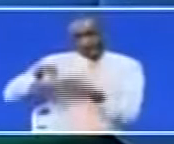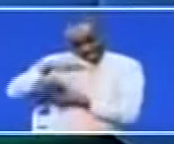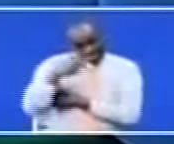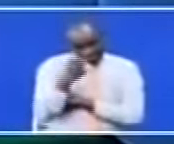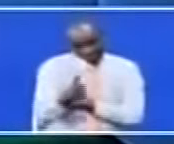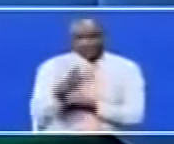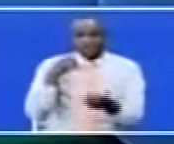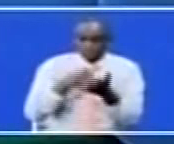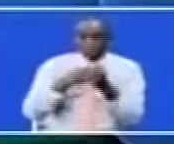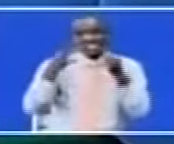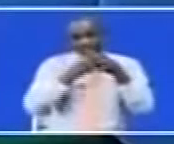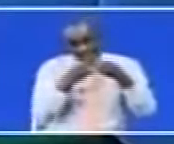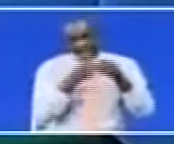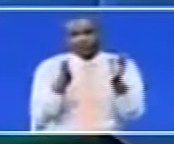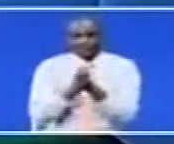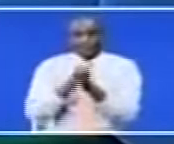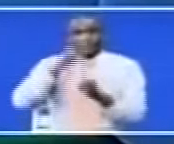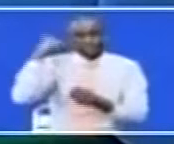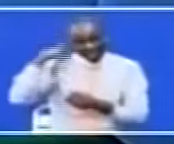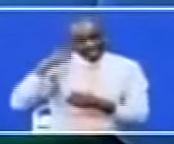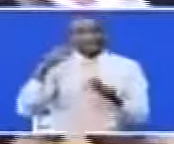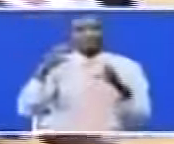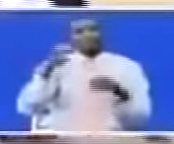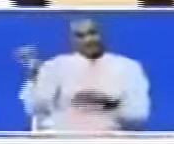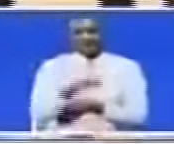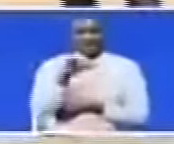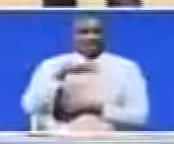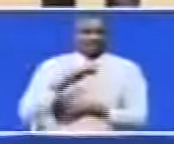neighborhoods, including Kibra and also the Mathare slums.